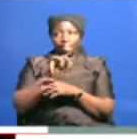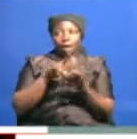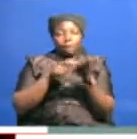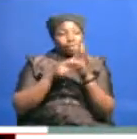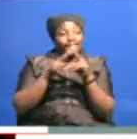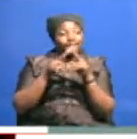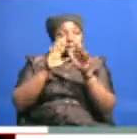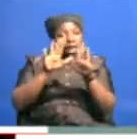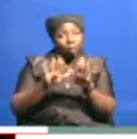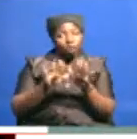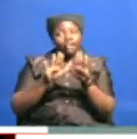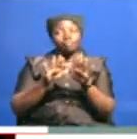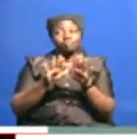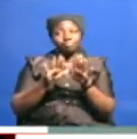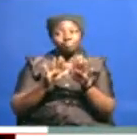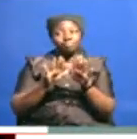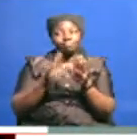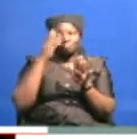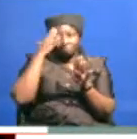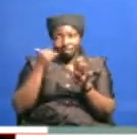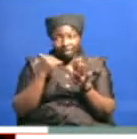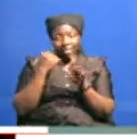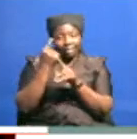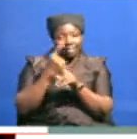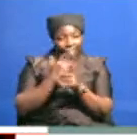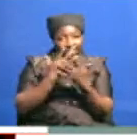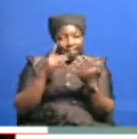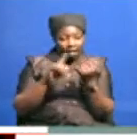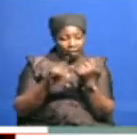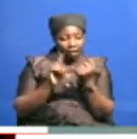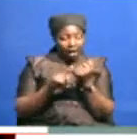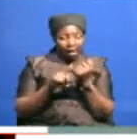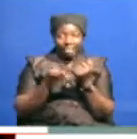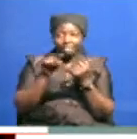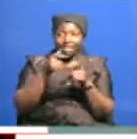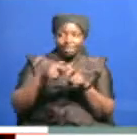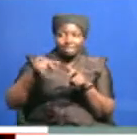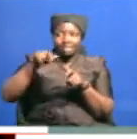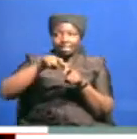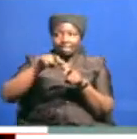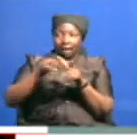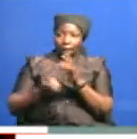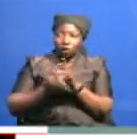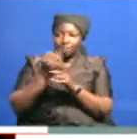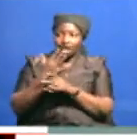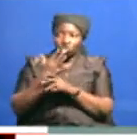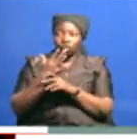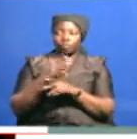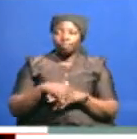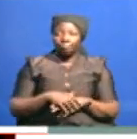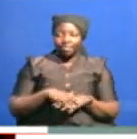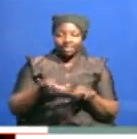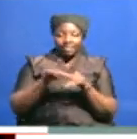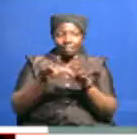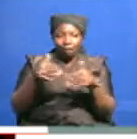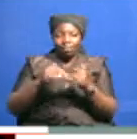the warehouse receipting project, because of a couple of reasons. One is increasing the productivity, as the chairperson as well mentioned